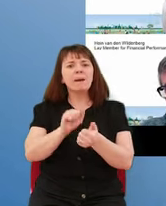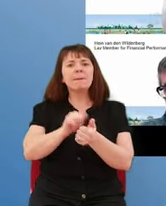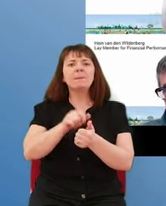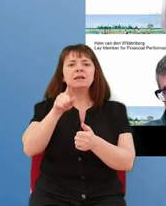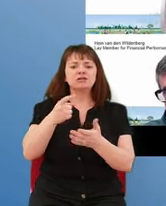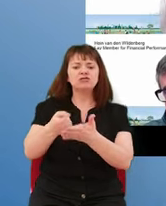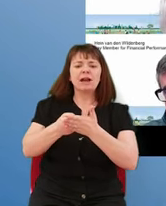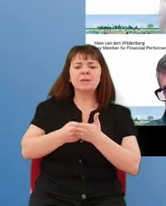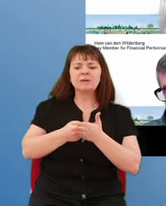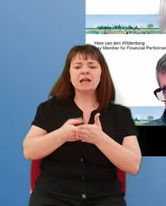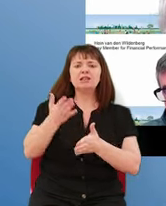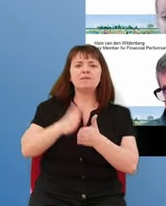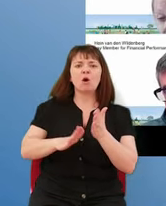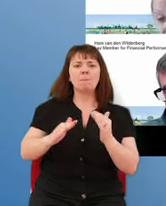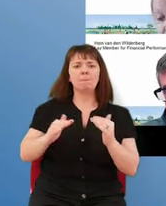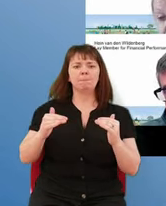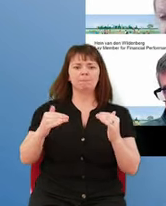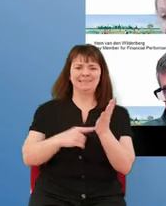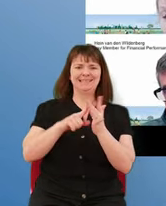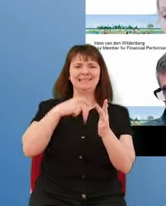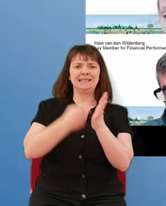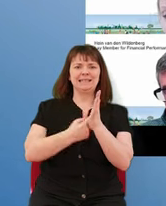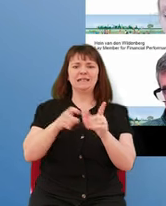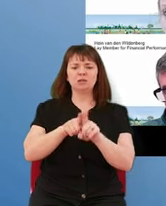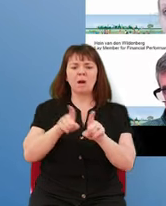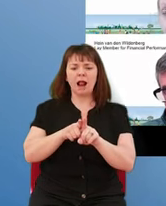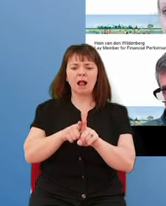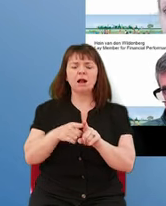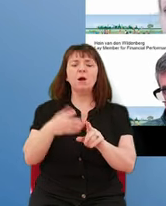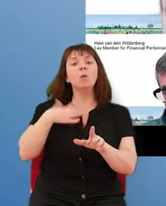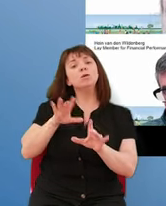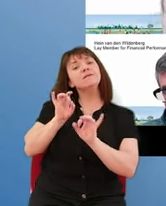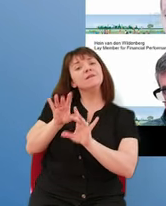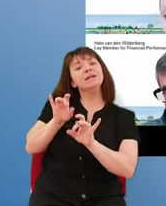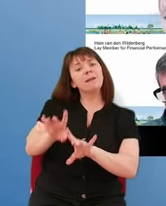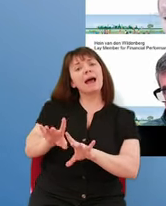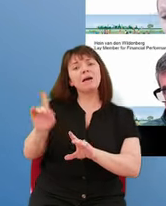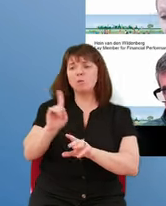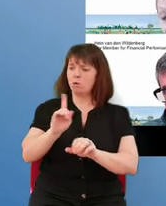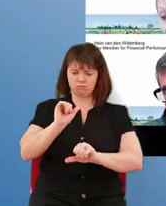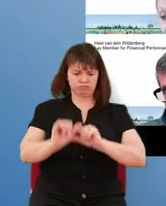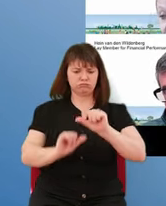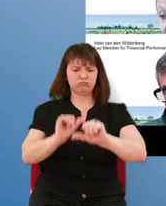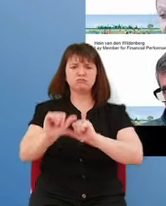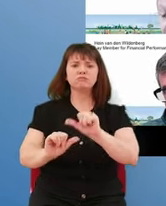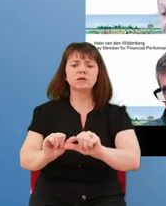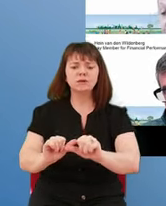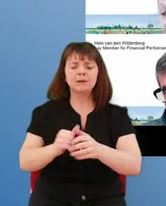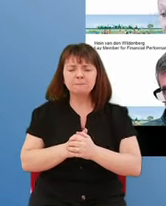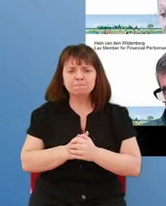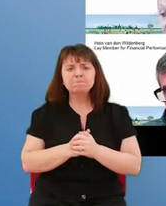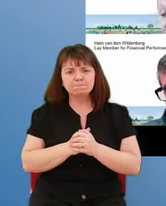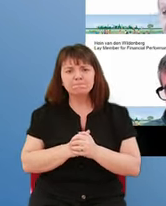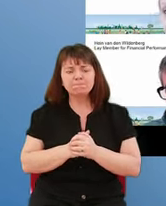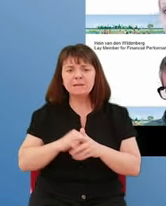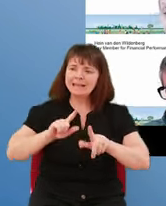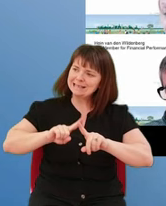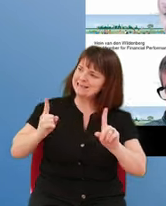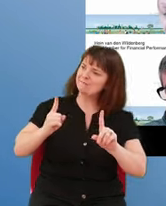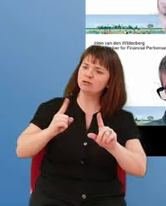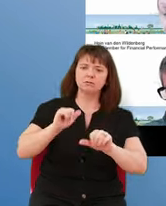of moved on to be, and that it's a different process? Just wondering about that, and also just thinking about the opportunities to link some of the